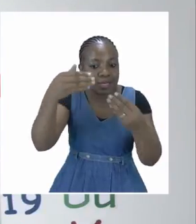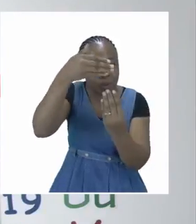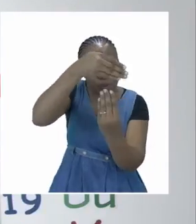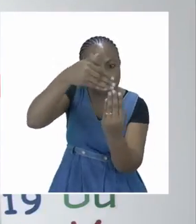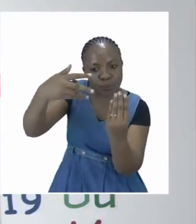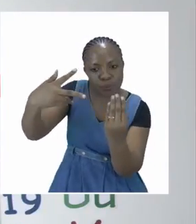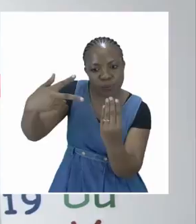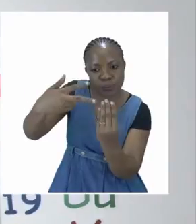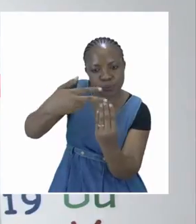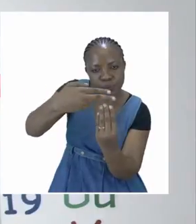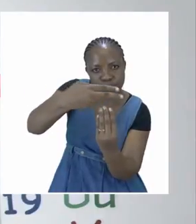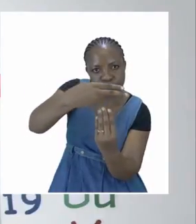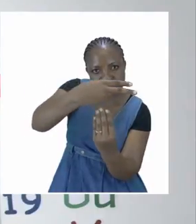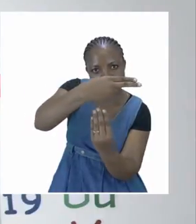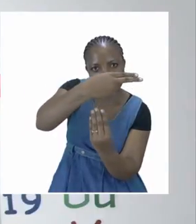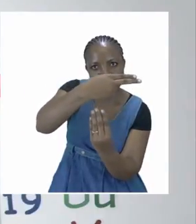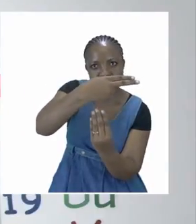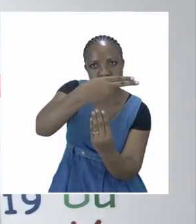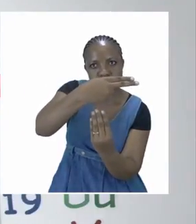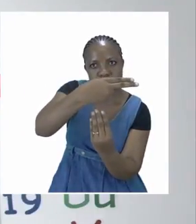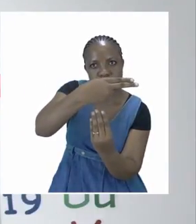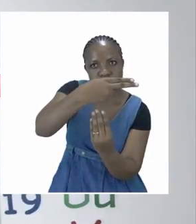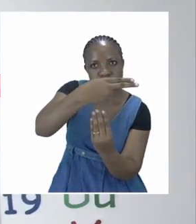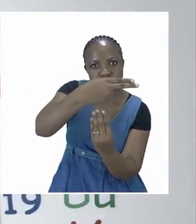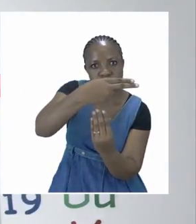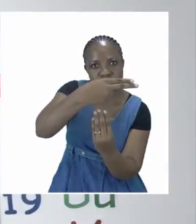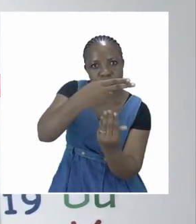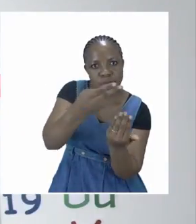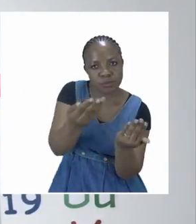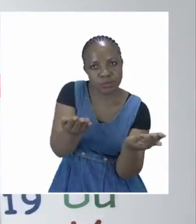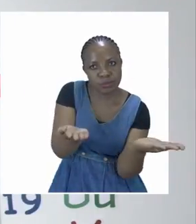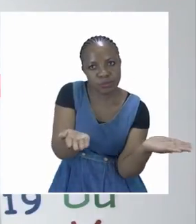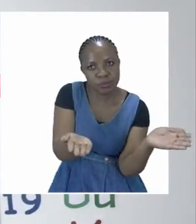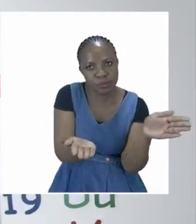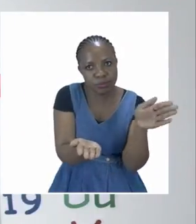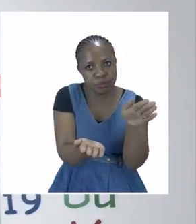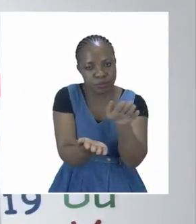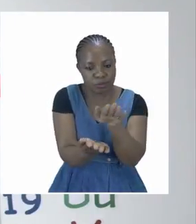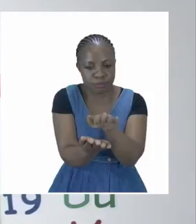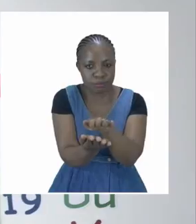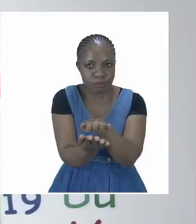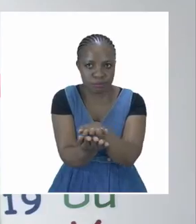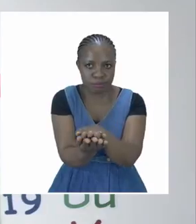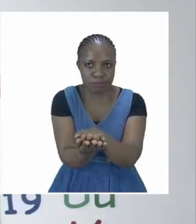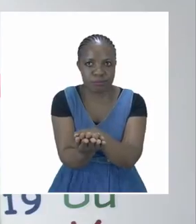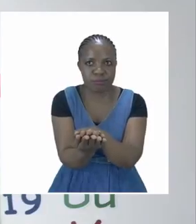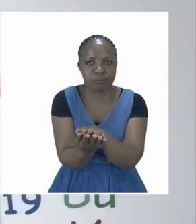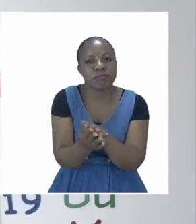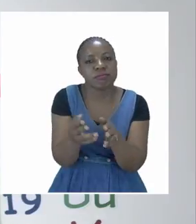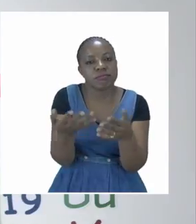lesson booklet with a pair of scissors and fold it for ready to